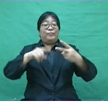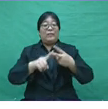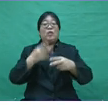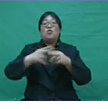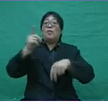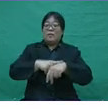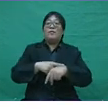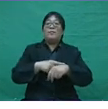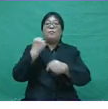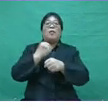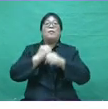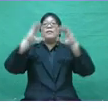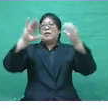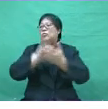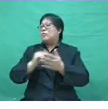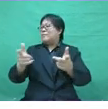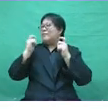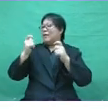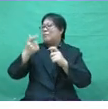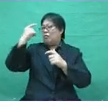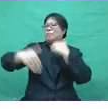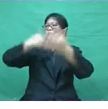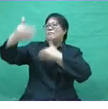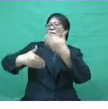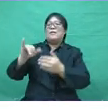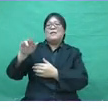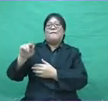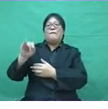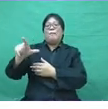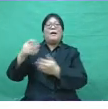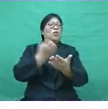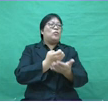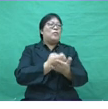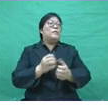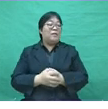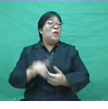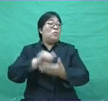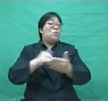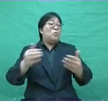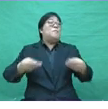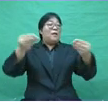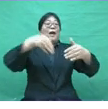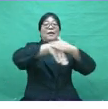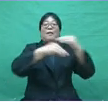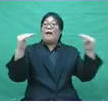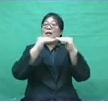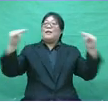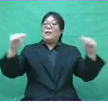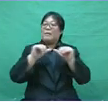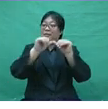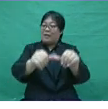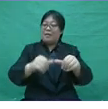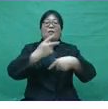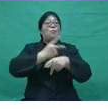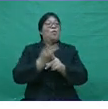employment measures as a quick win in the informal economy, as this provides access to fair, sustainable and